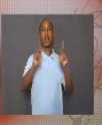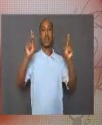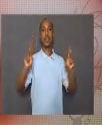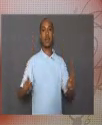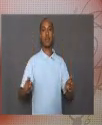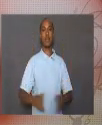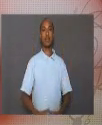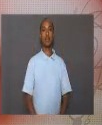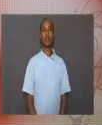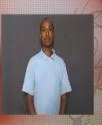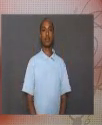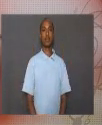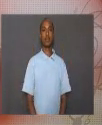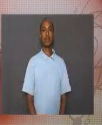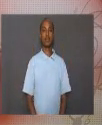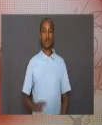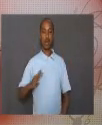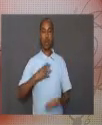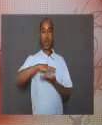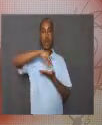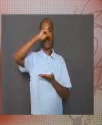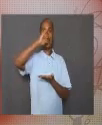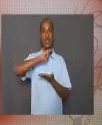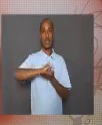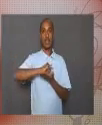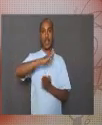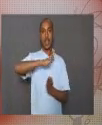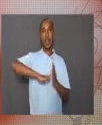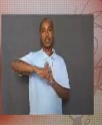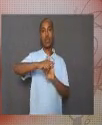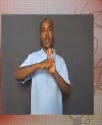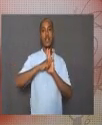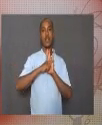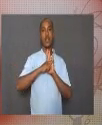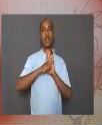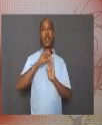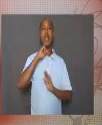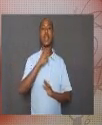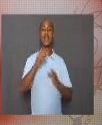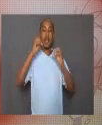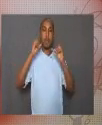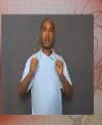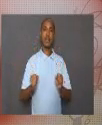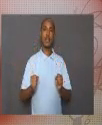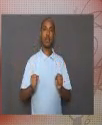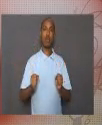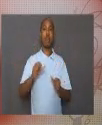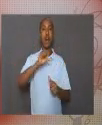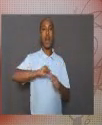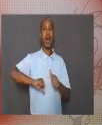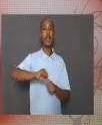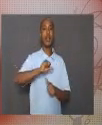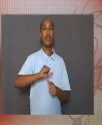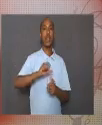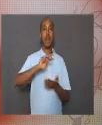table. We learned that electronegativity is the ability of an atom in